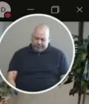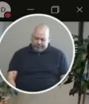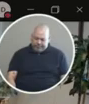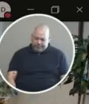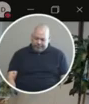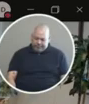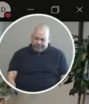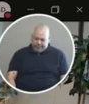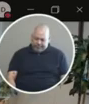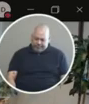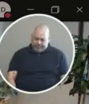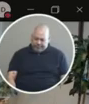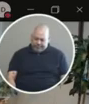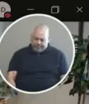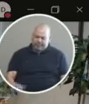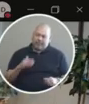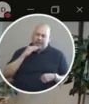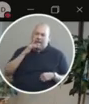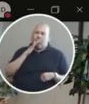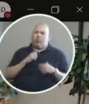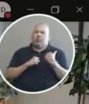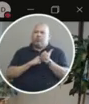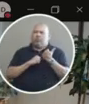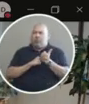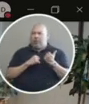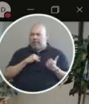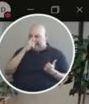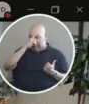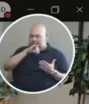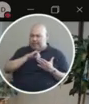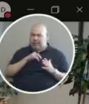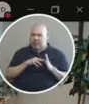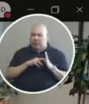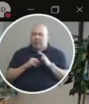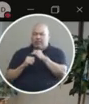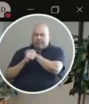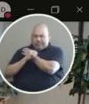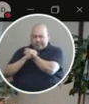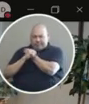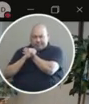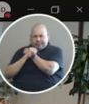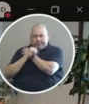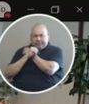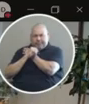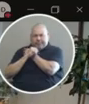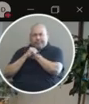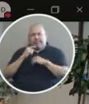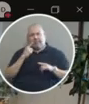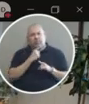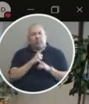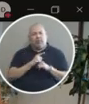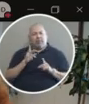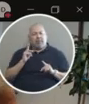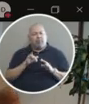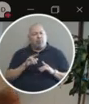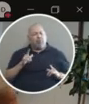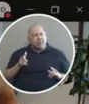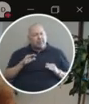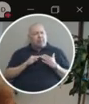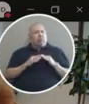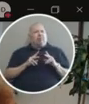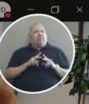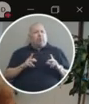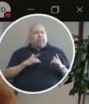Thank you, Mayor. I am going to support this. I think that Representative Lozada is right. People in this community are